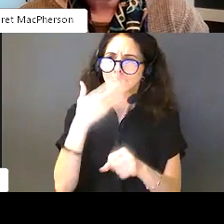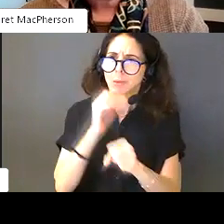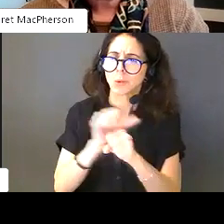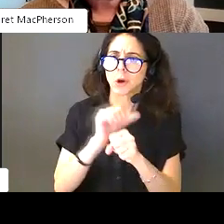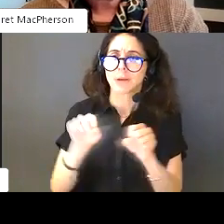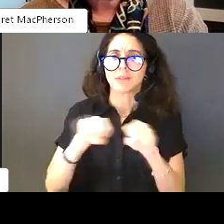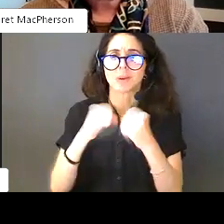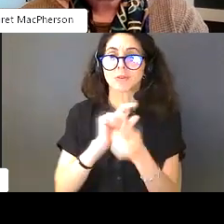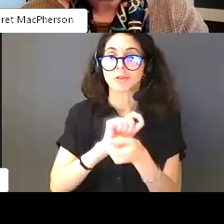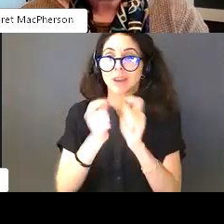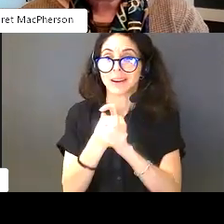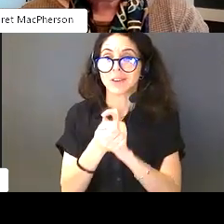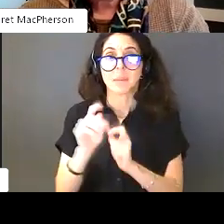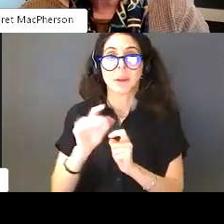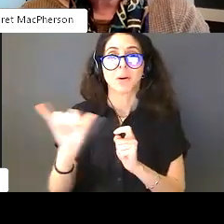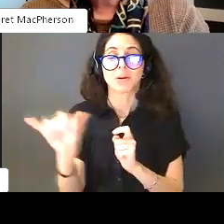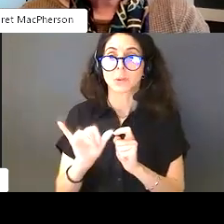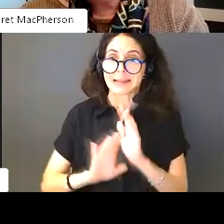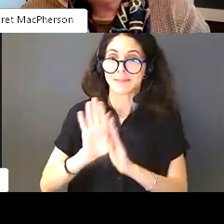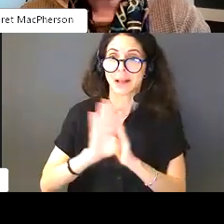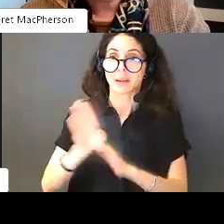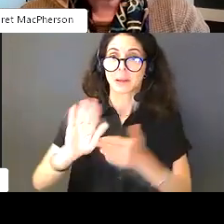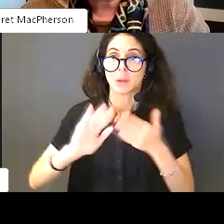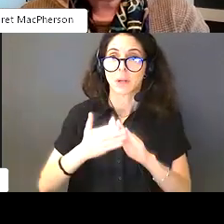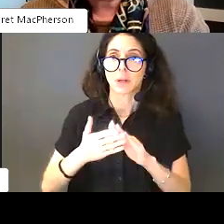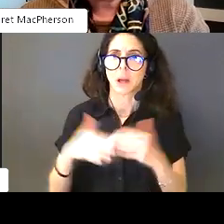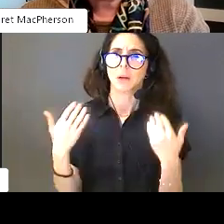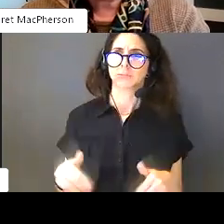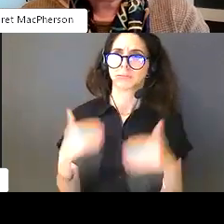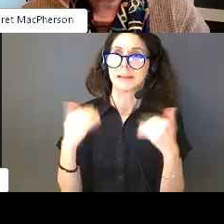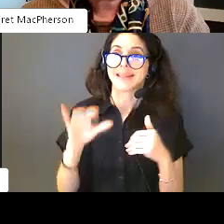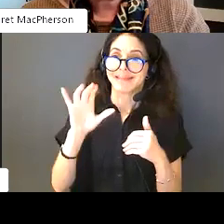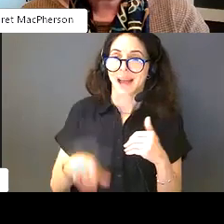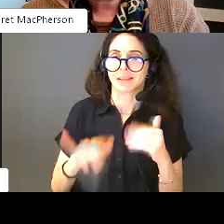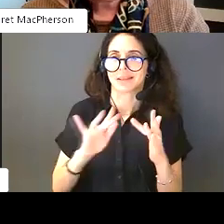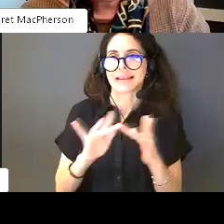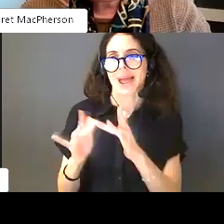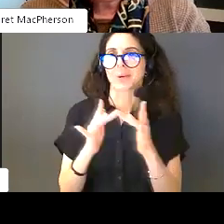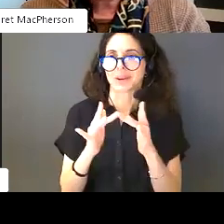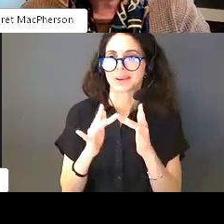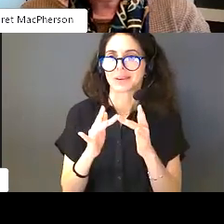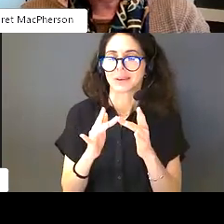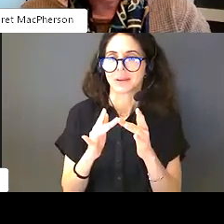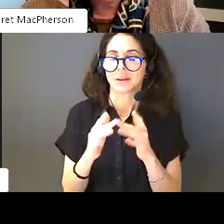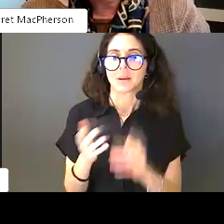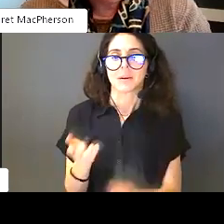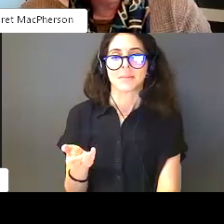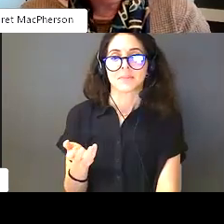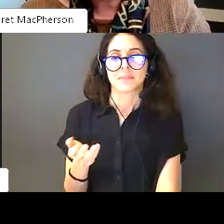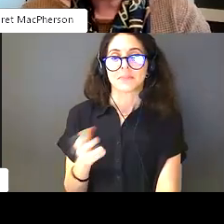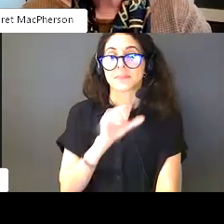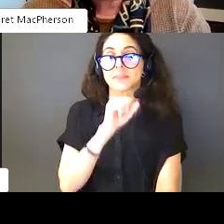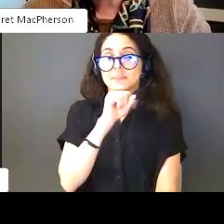change, but also in the building of community, is part of the network basis. And